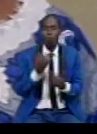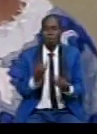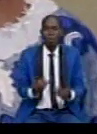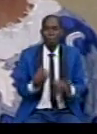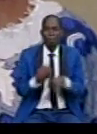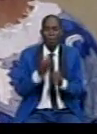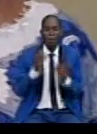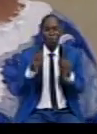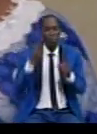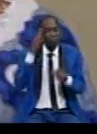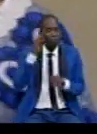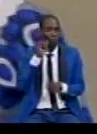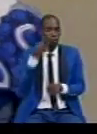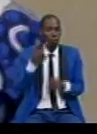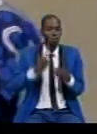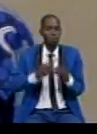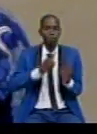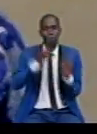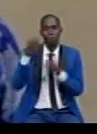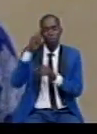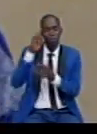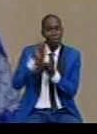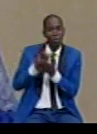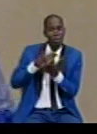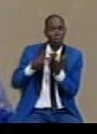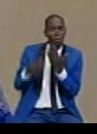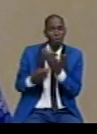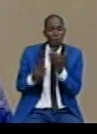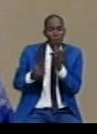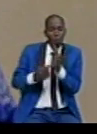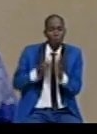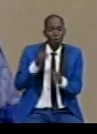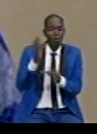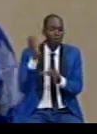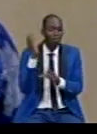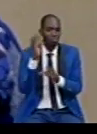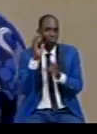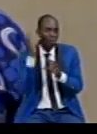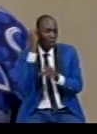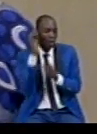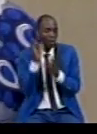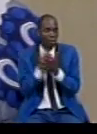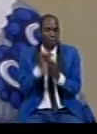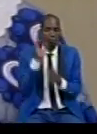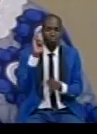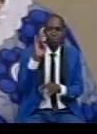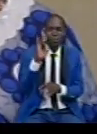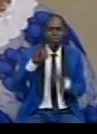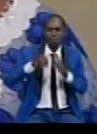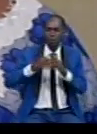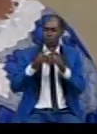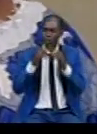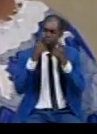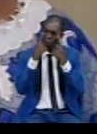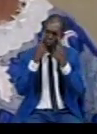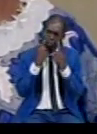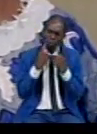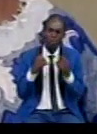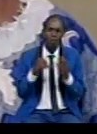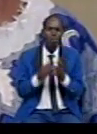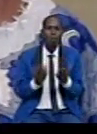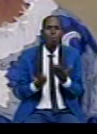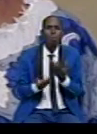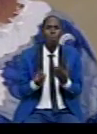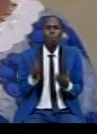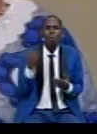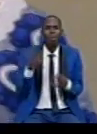me to attend that crusade. Immediately I heard that message, I started crying. It was like a yoke was